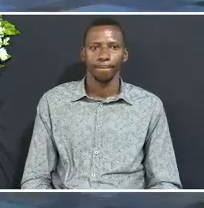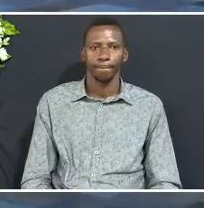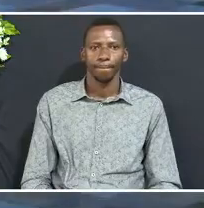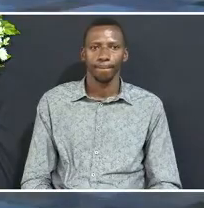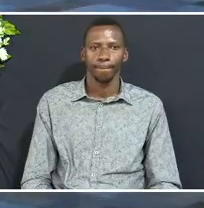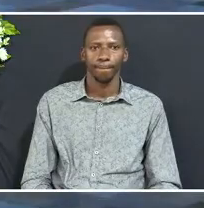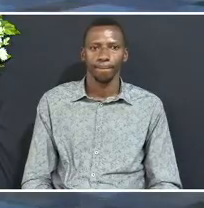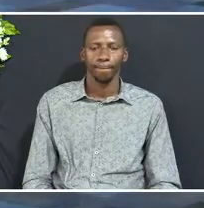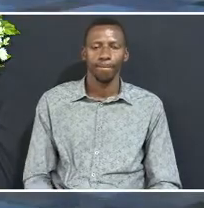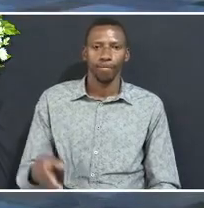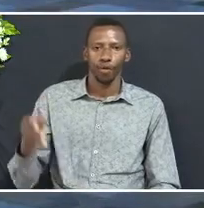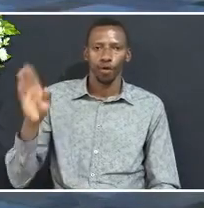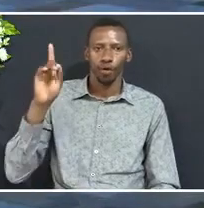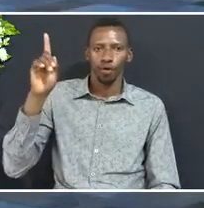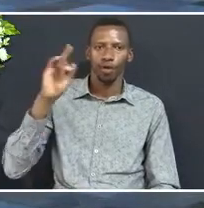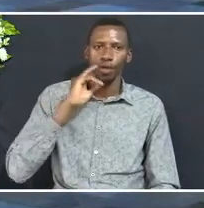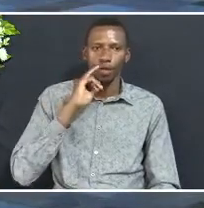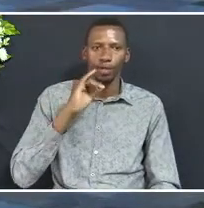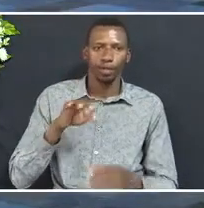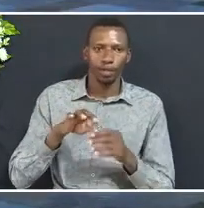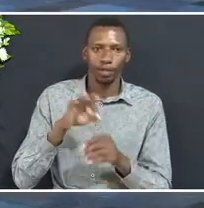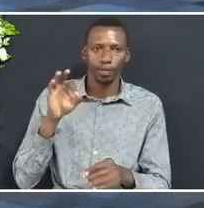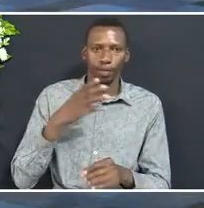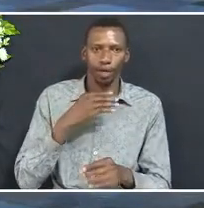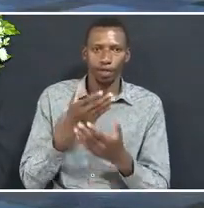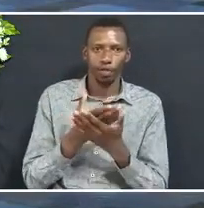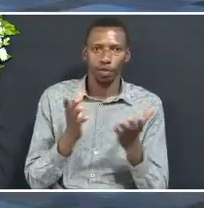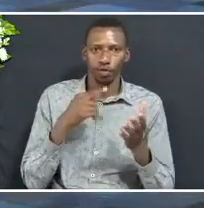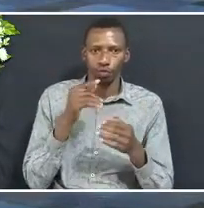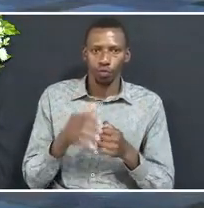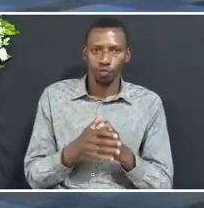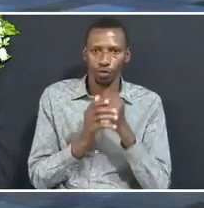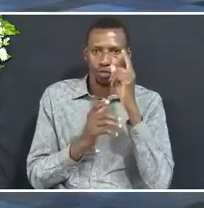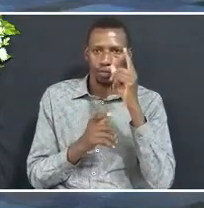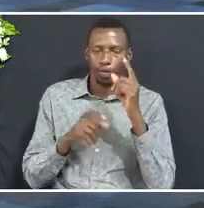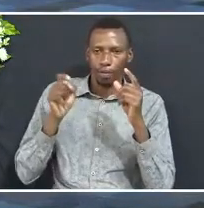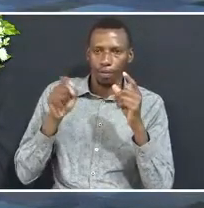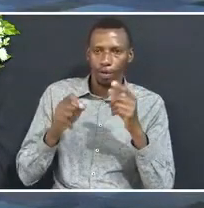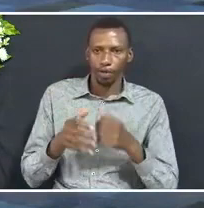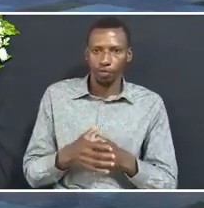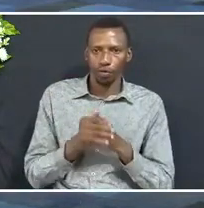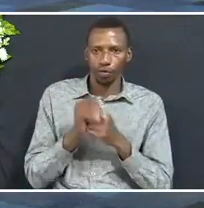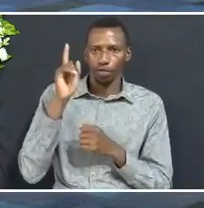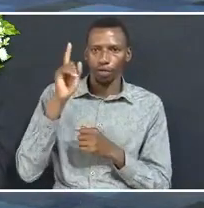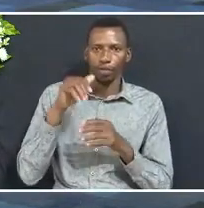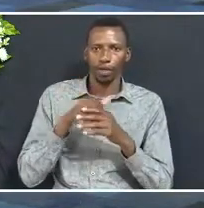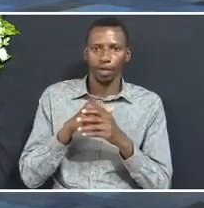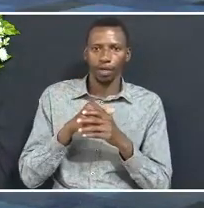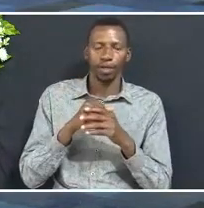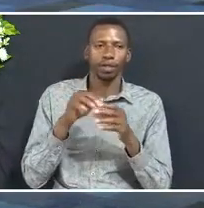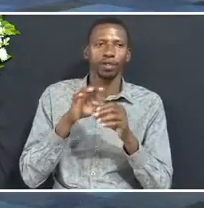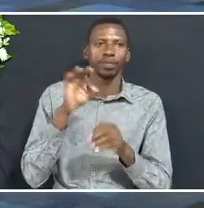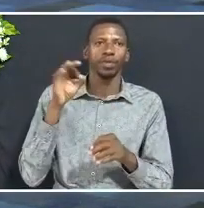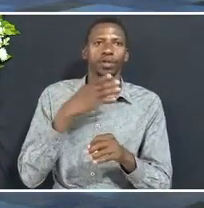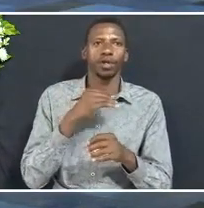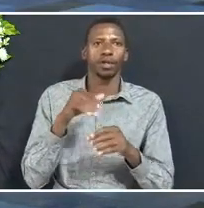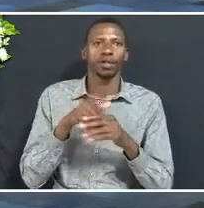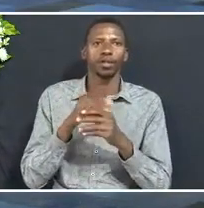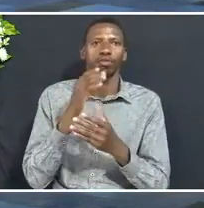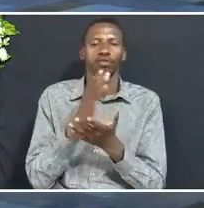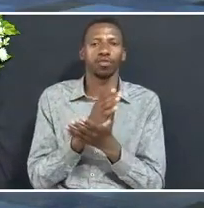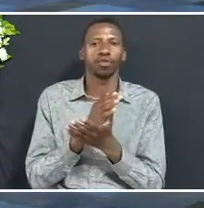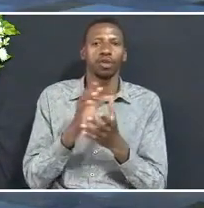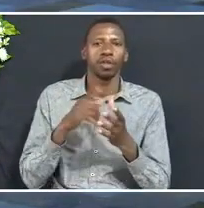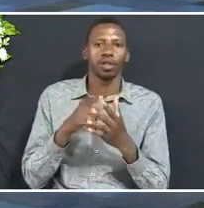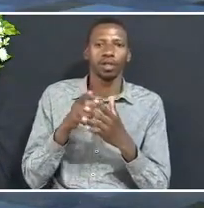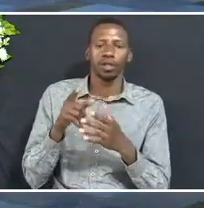God is spirit, and those who worship him must worship him in spirit and in truth. Then this woman